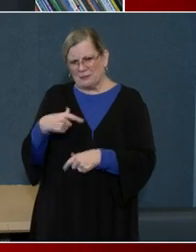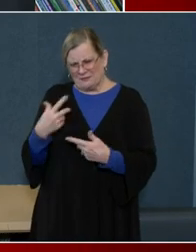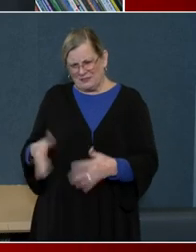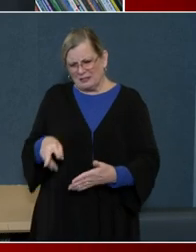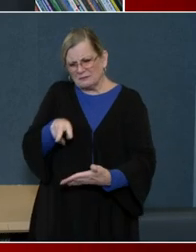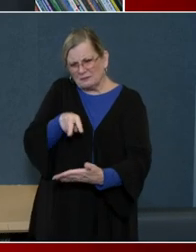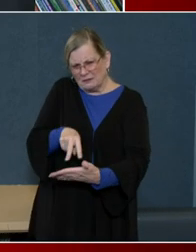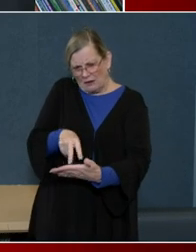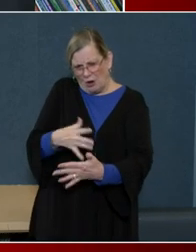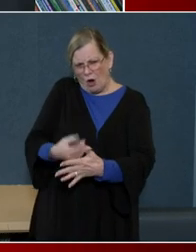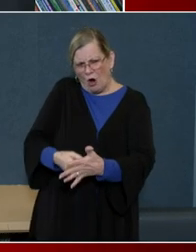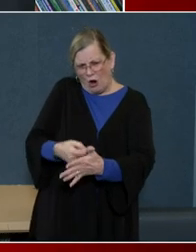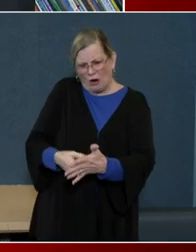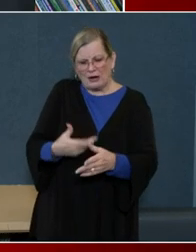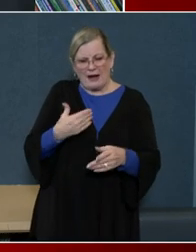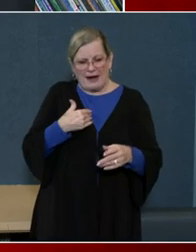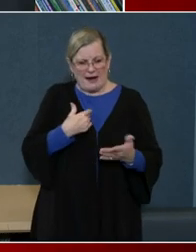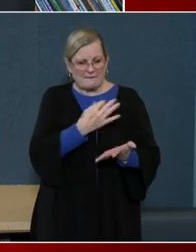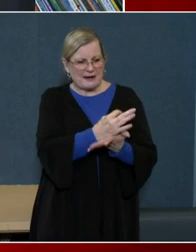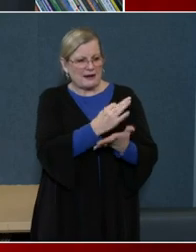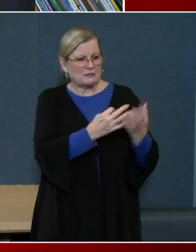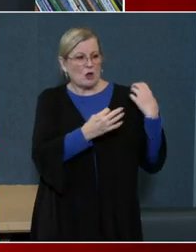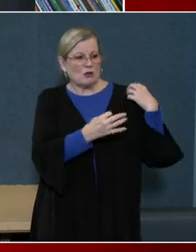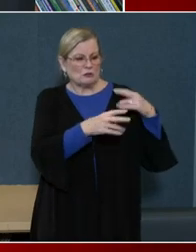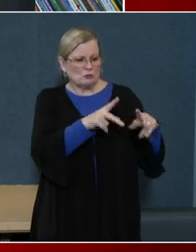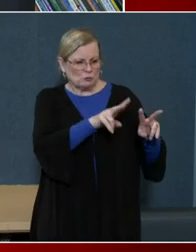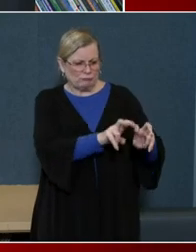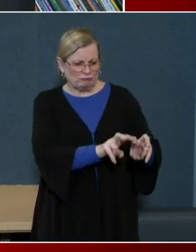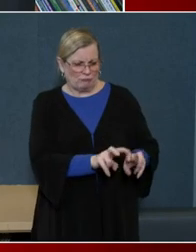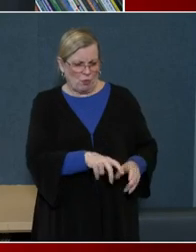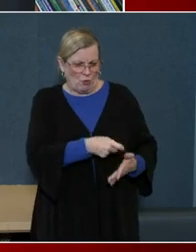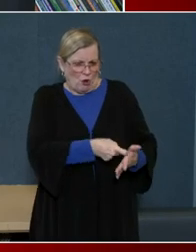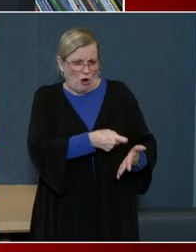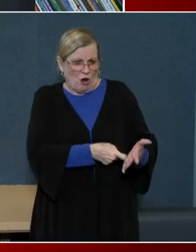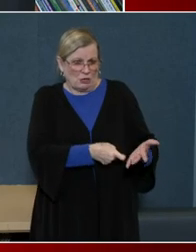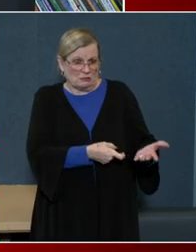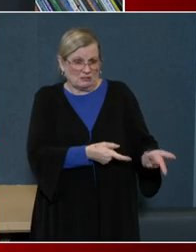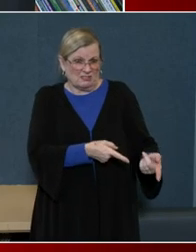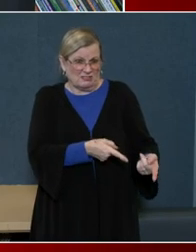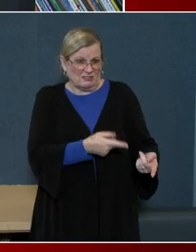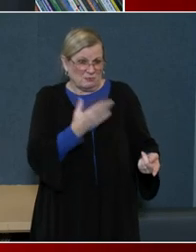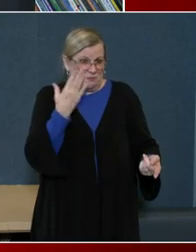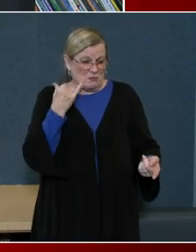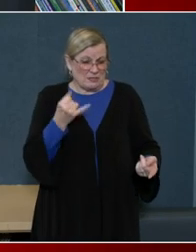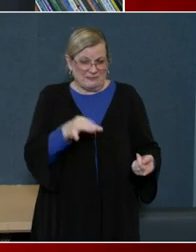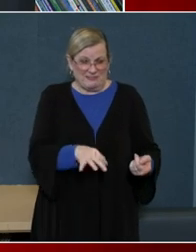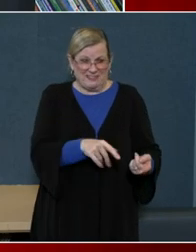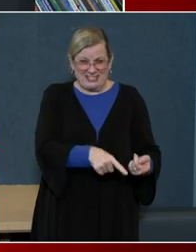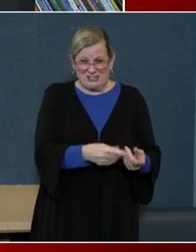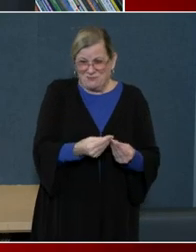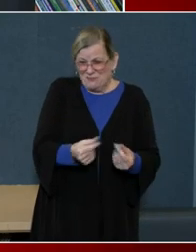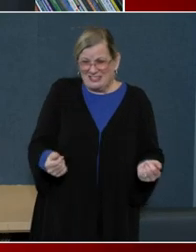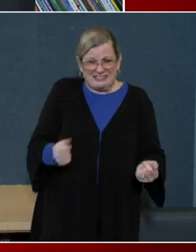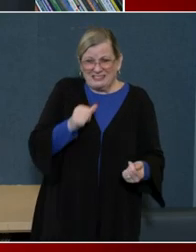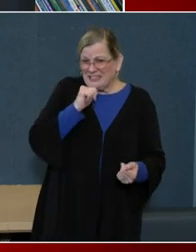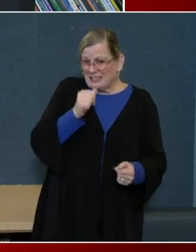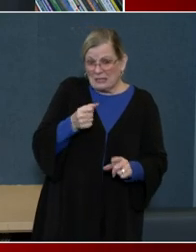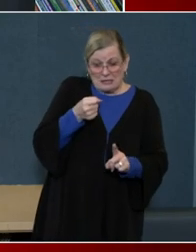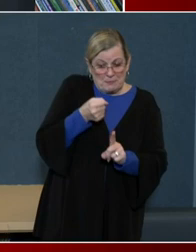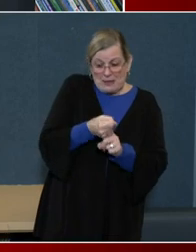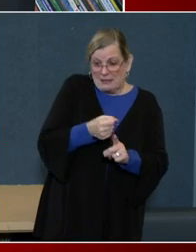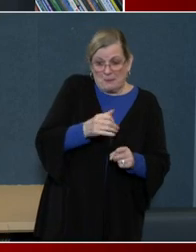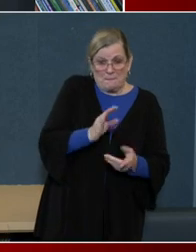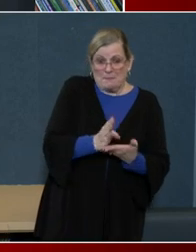is a resolution and therefore does not technically have a fiscal impact, but the estimate we got is that if all the signs